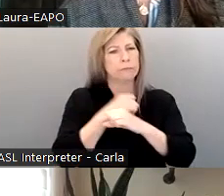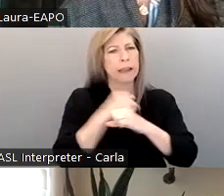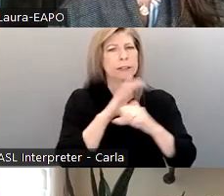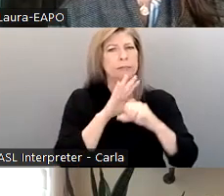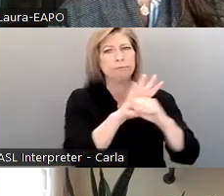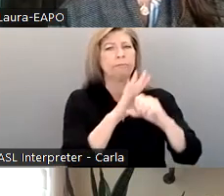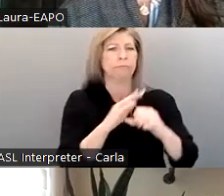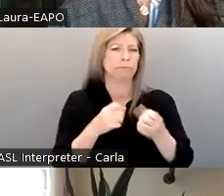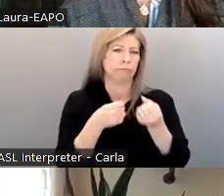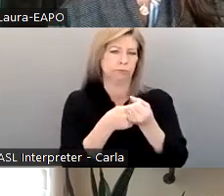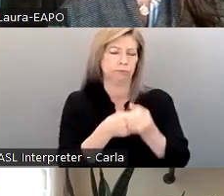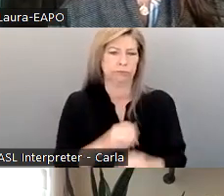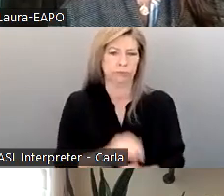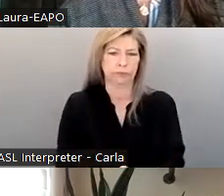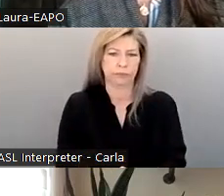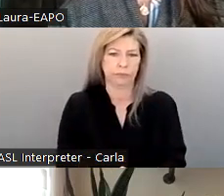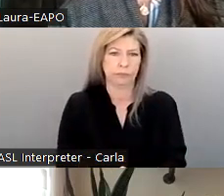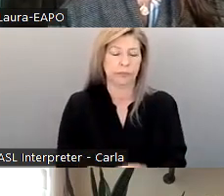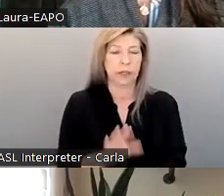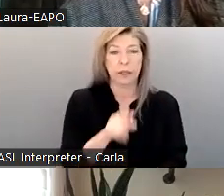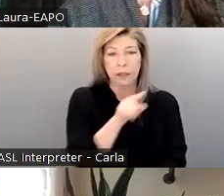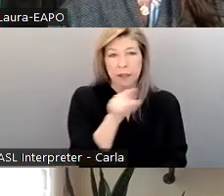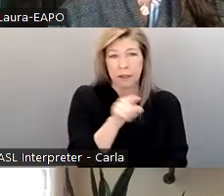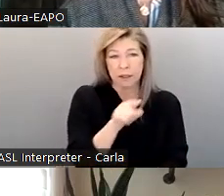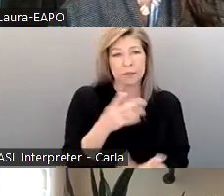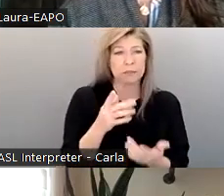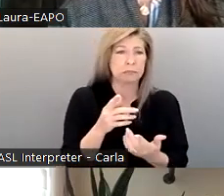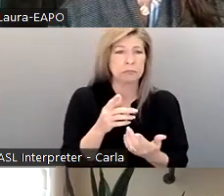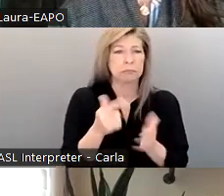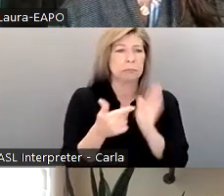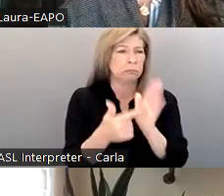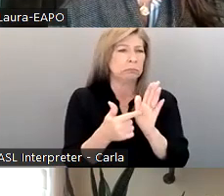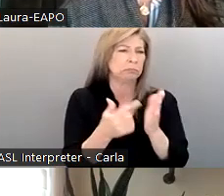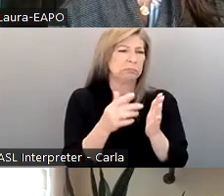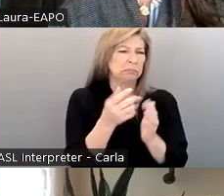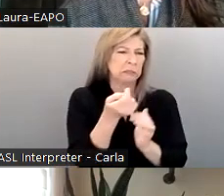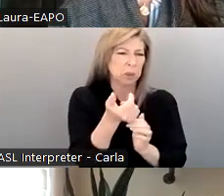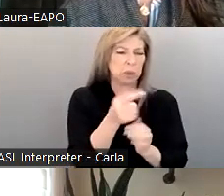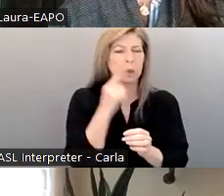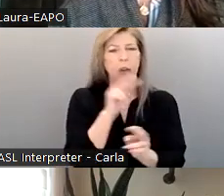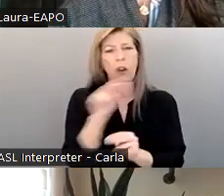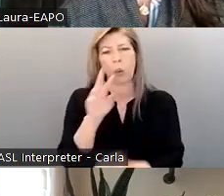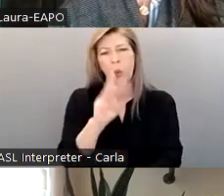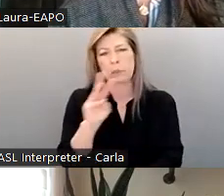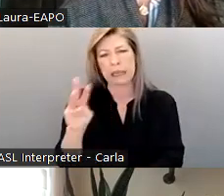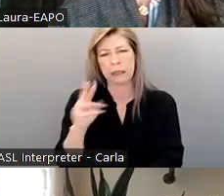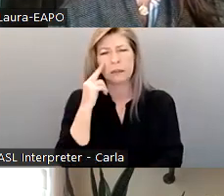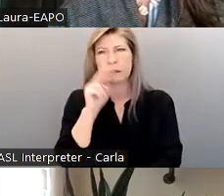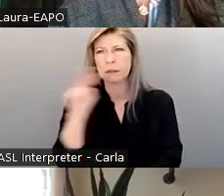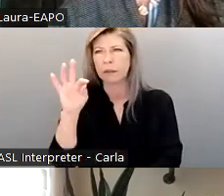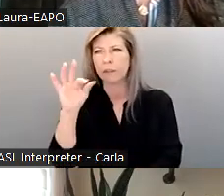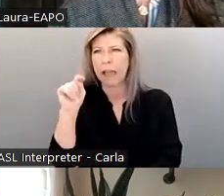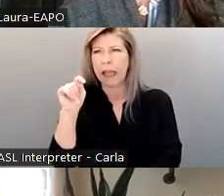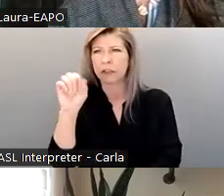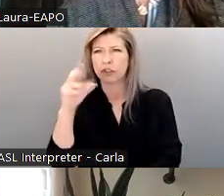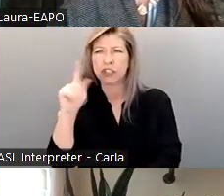people. This is just a sampling, but please go to our website under fact sheets or tools, and you'll see